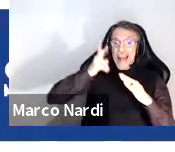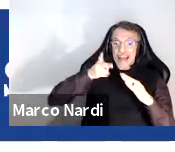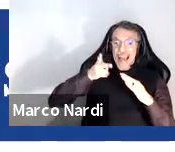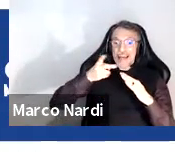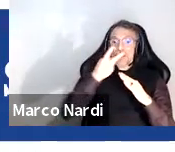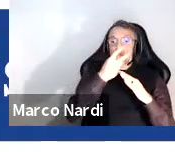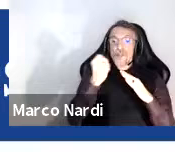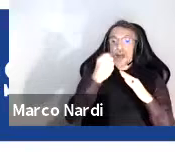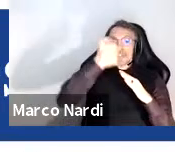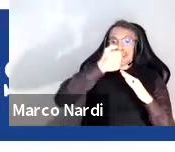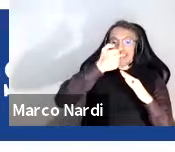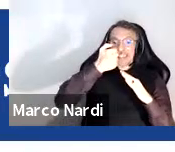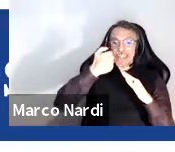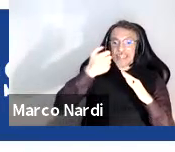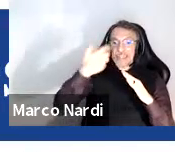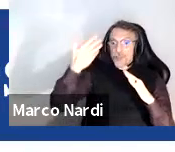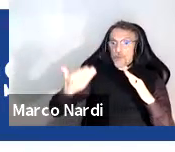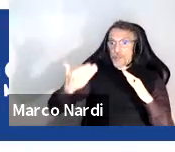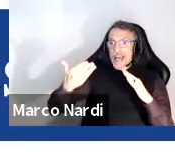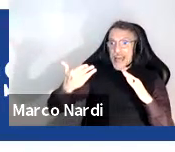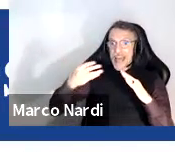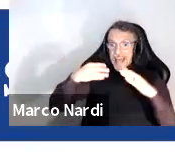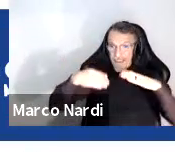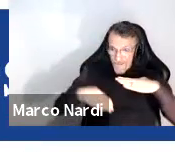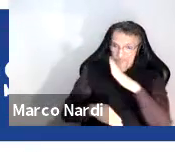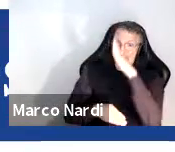from 2016 to the present day.